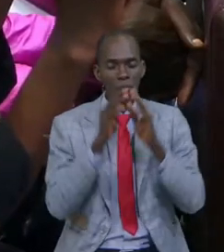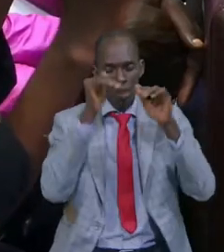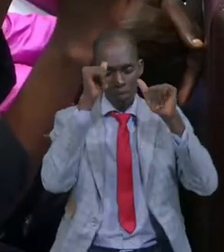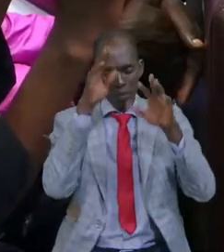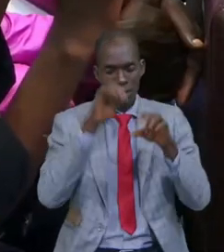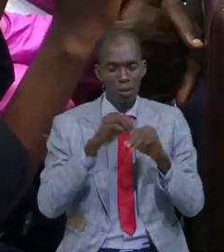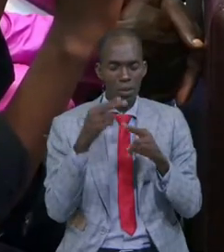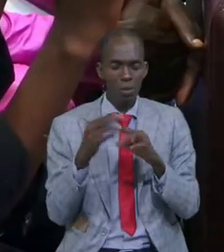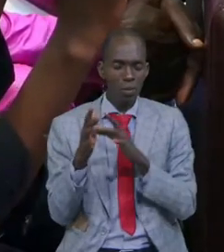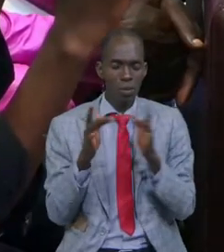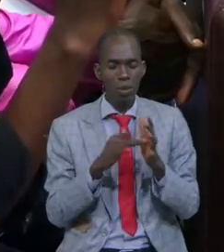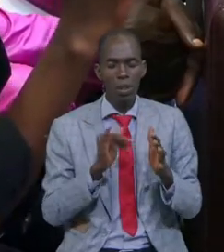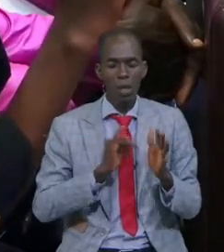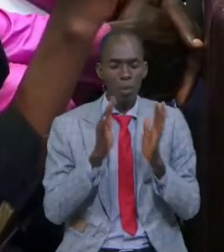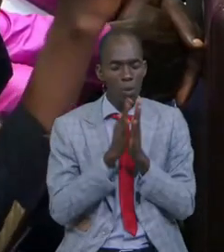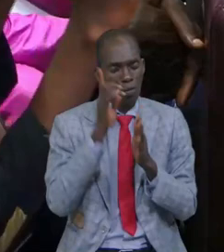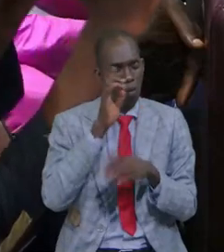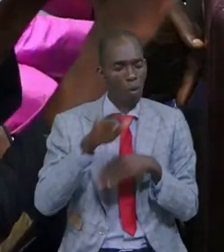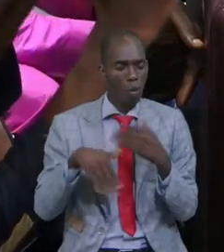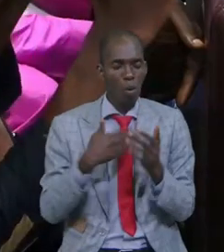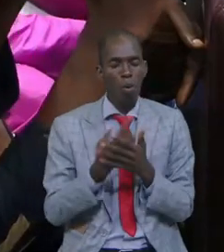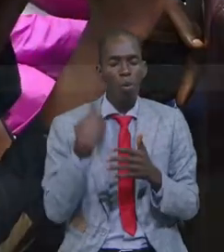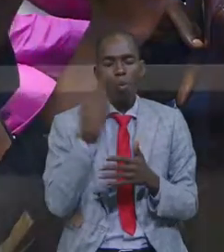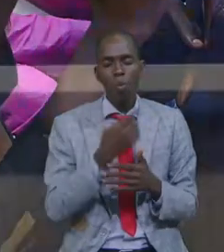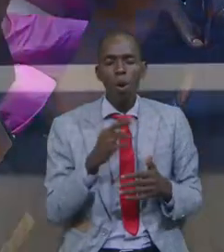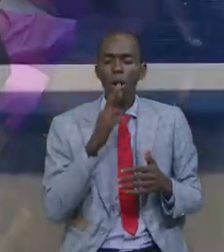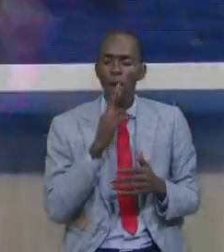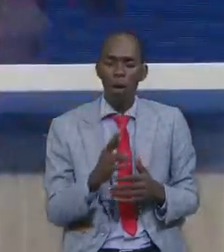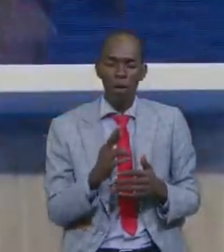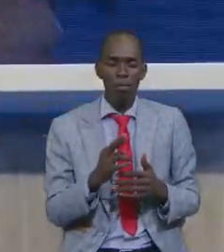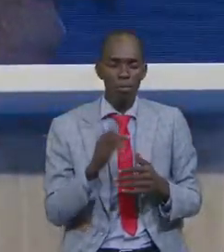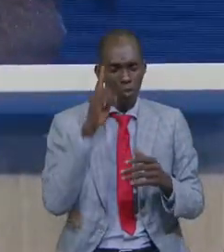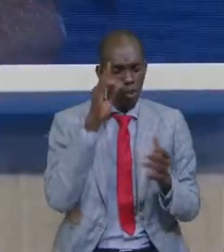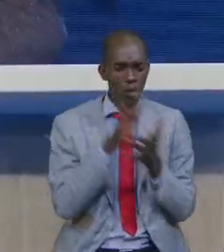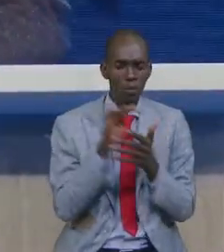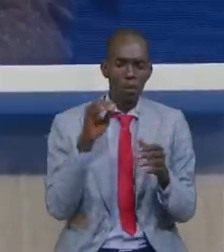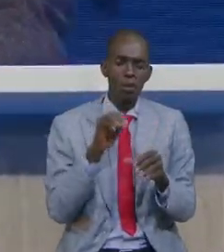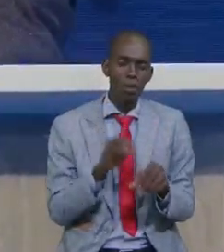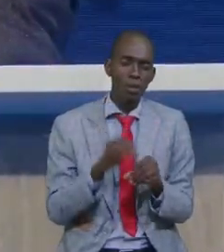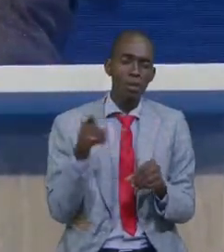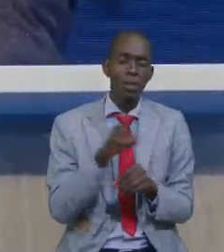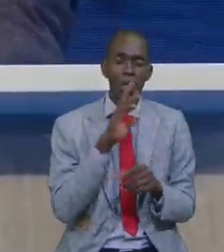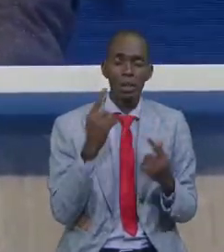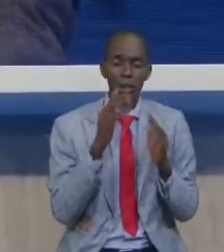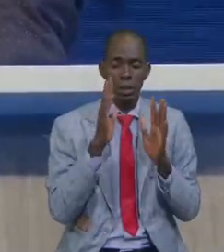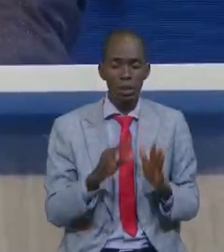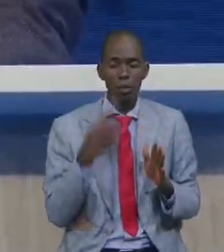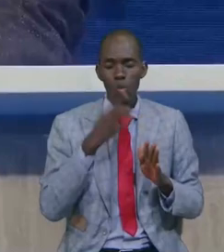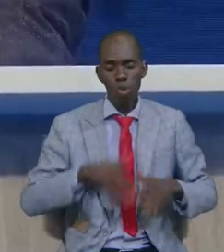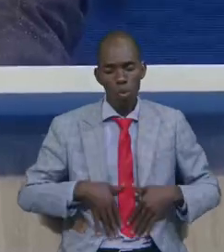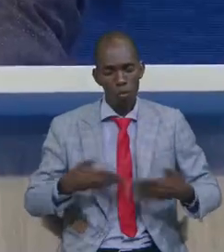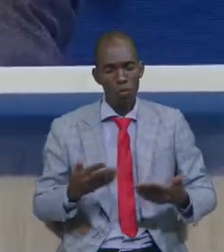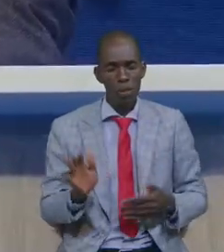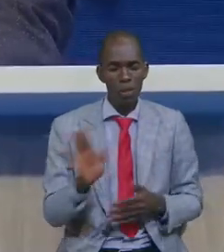Jesus. I pray for all these who have been convicted of their sins, who have confessed their sins, who have asked you for